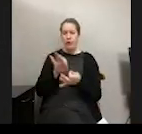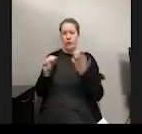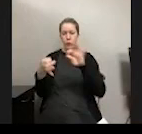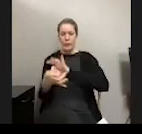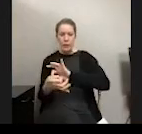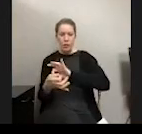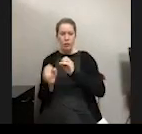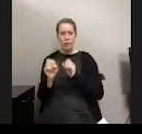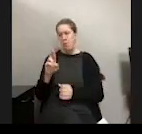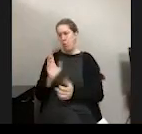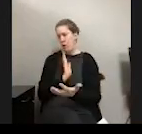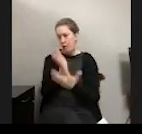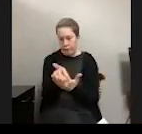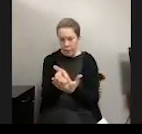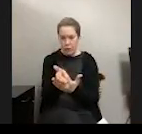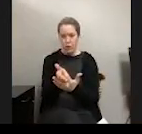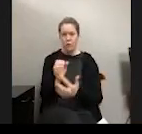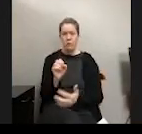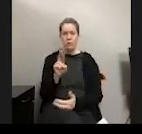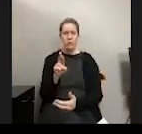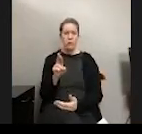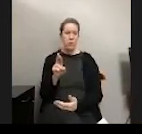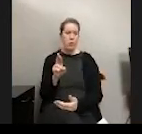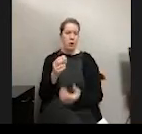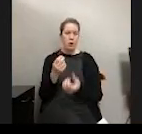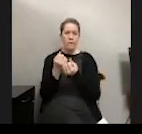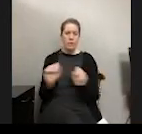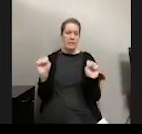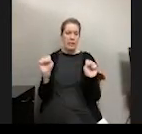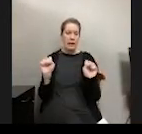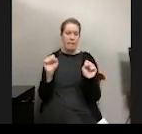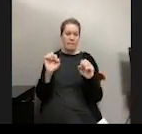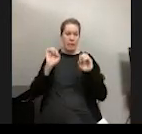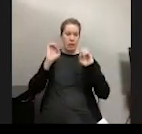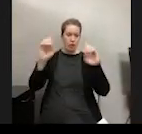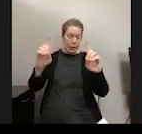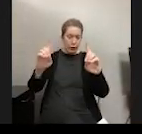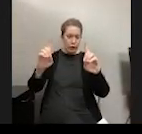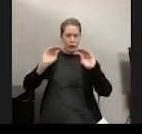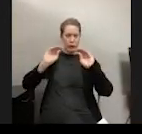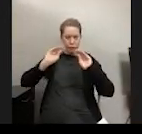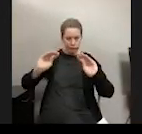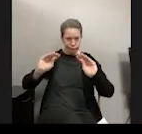things, whether it's a site for education and sort of recontextualization of things.